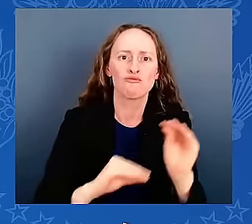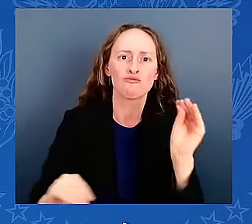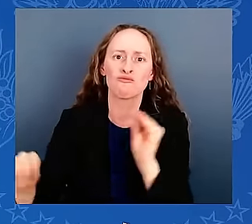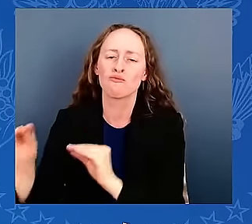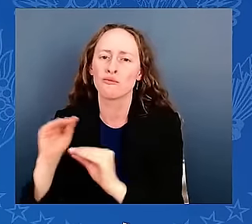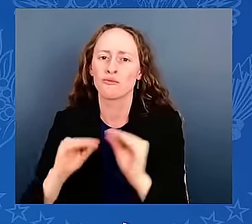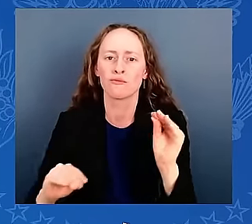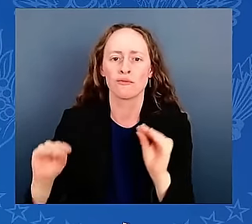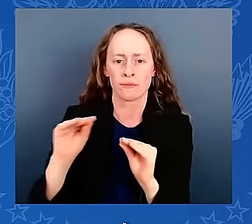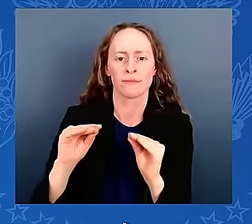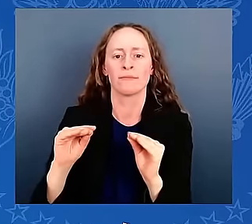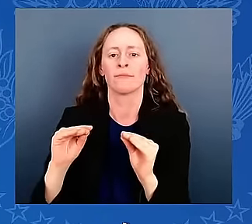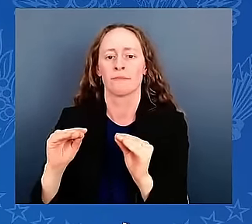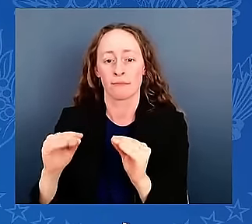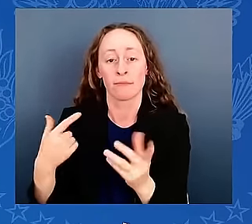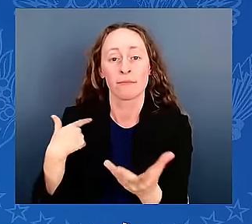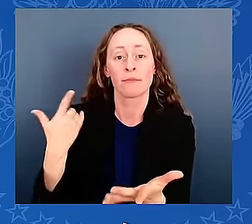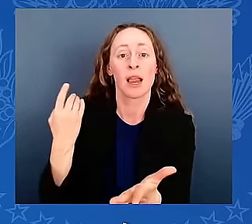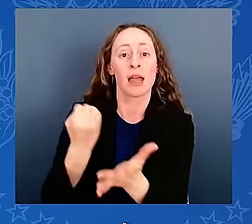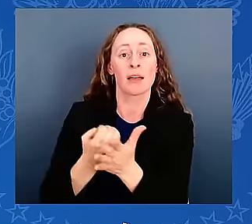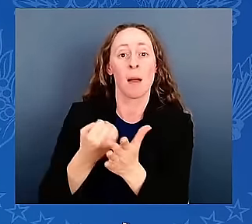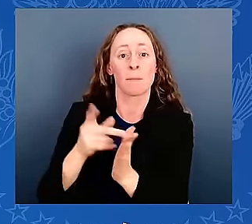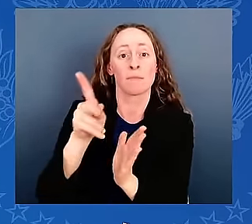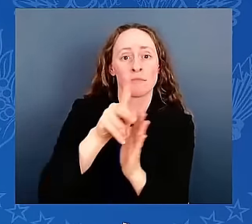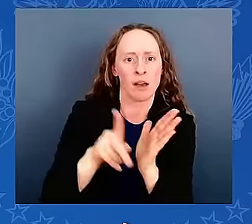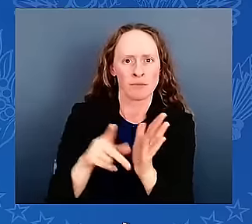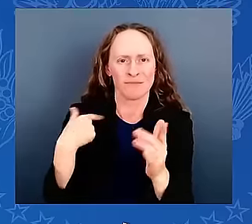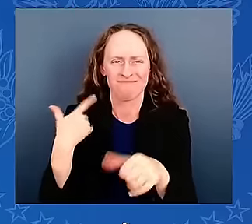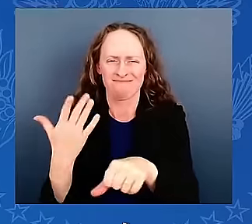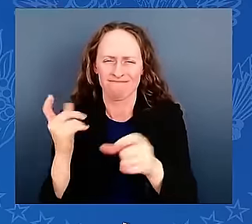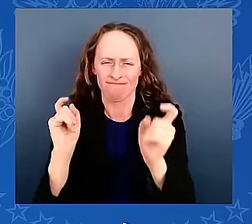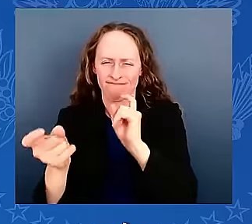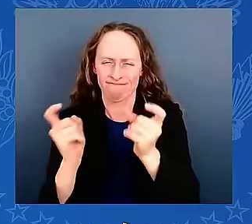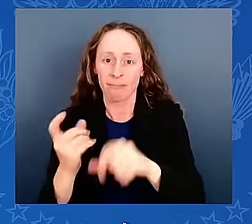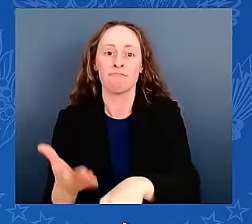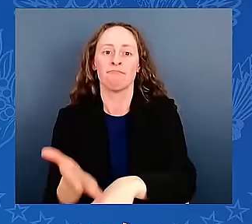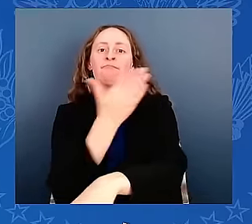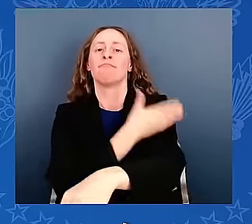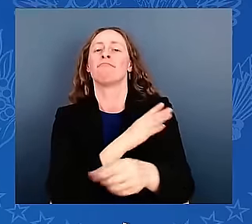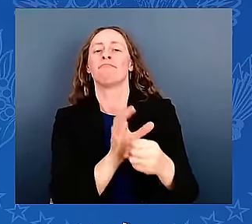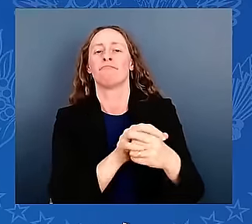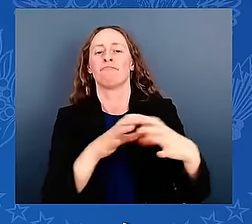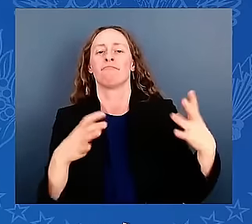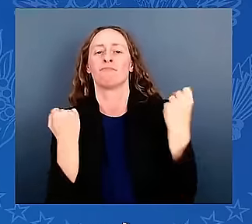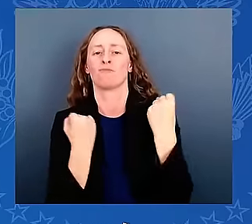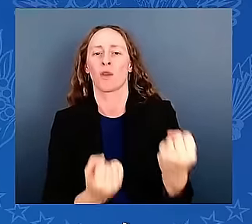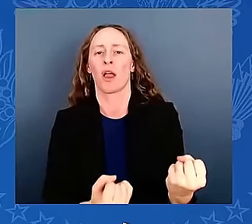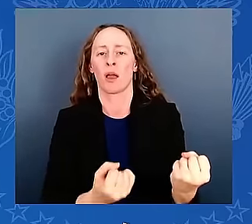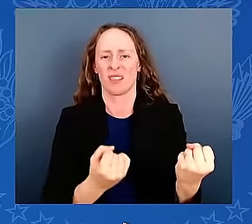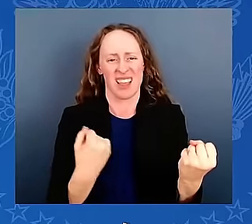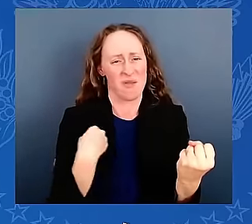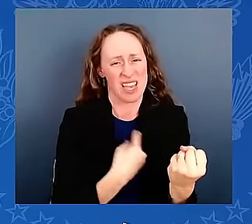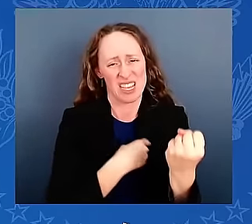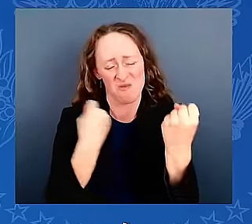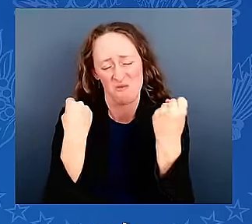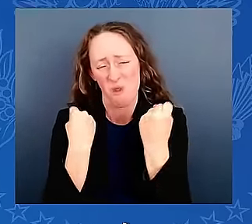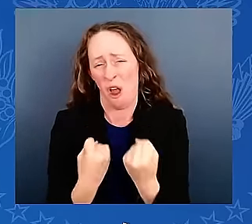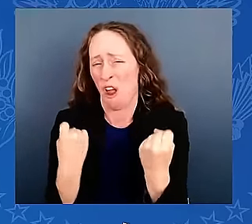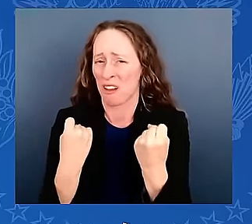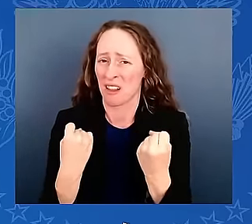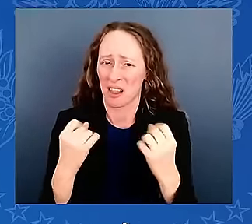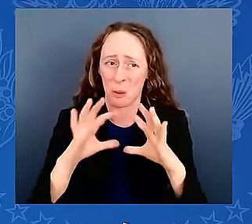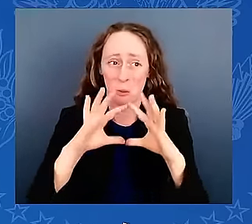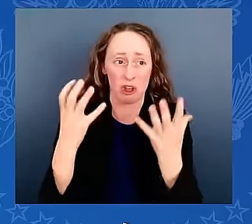We grew the American economy to the strongest in the world. And I'm determined to make that tax cut permanent.